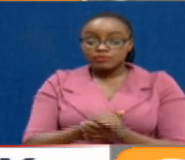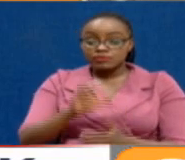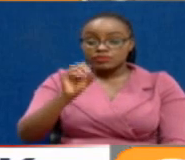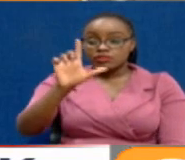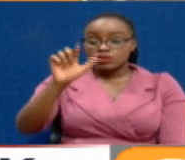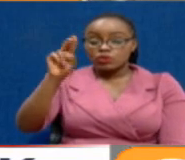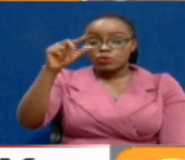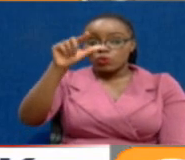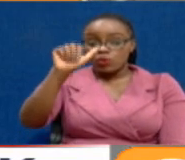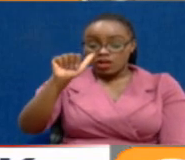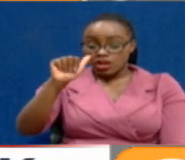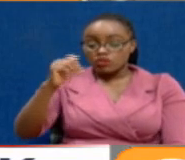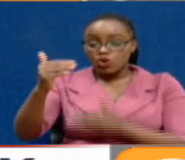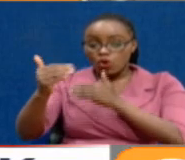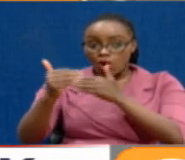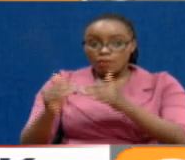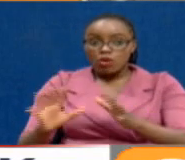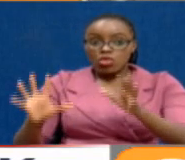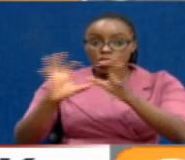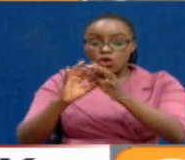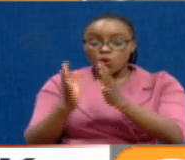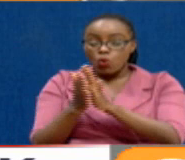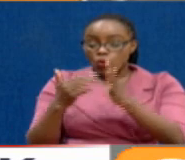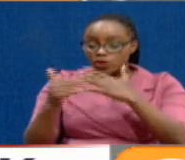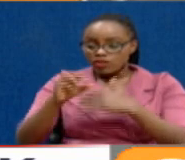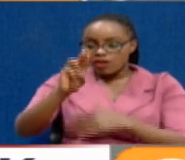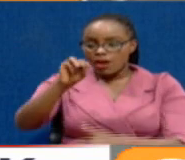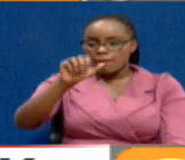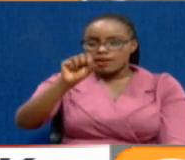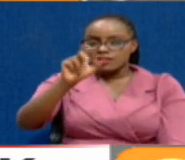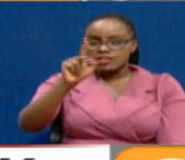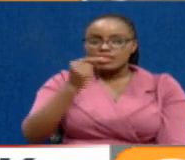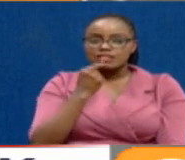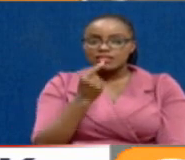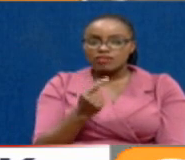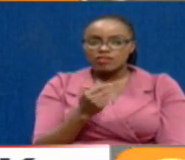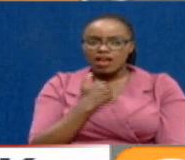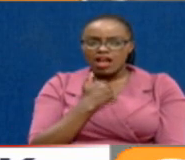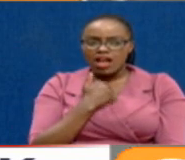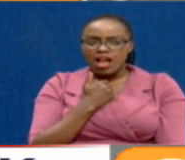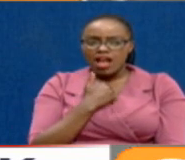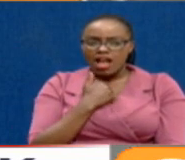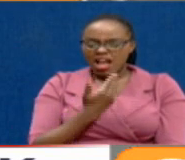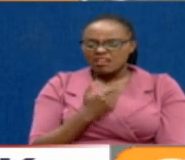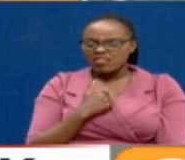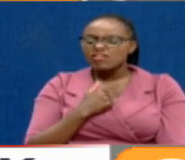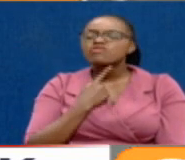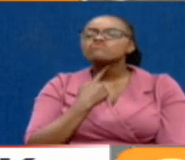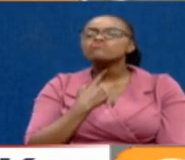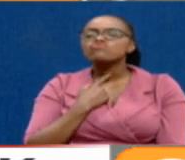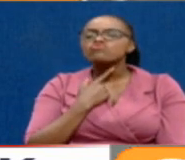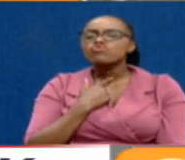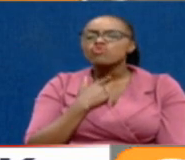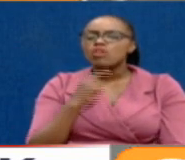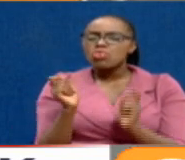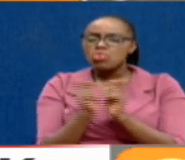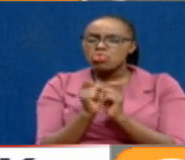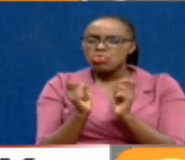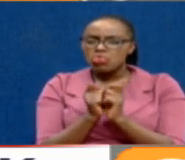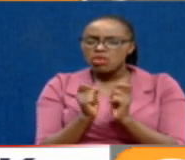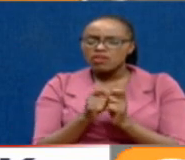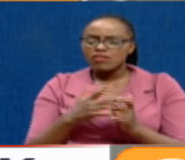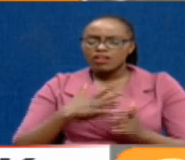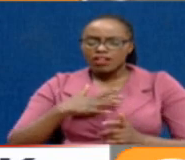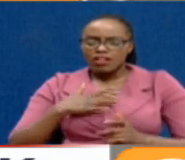question is almost related to what Masika is talking about. Please, I have been having sore throat for 2 days now with episodes of pricking